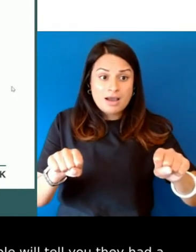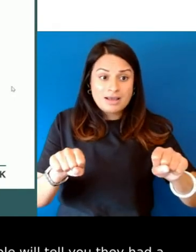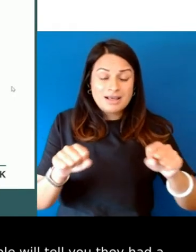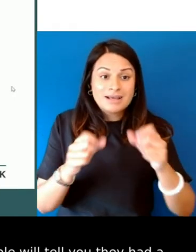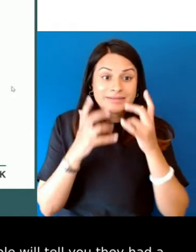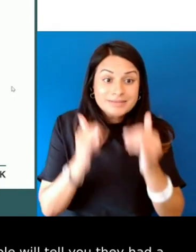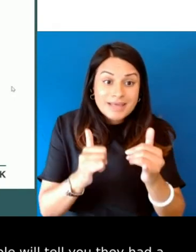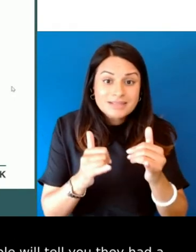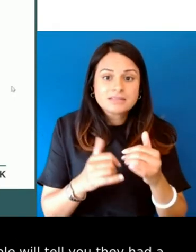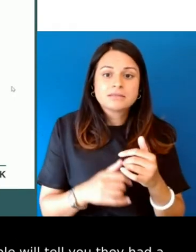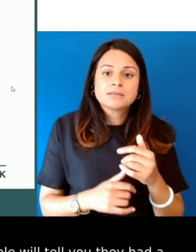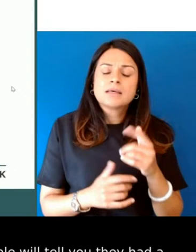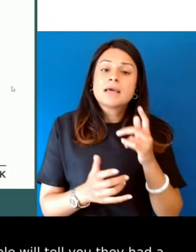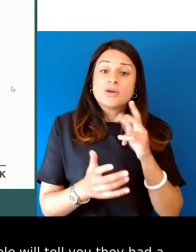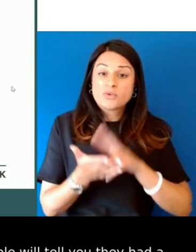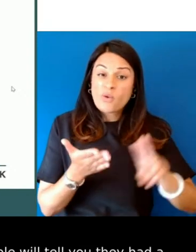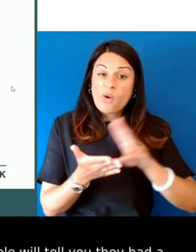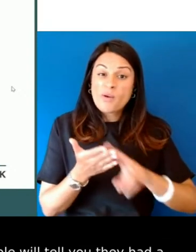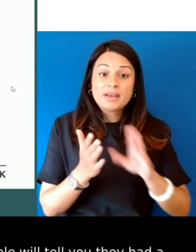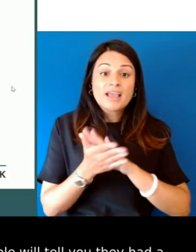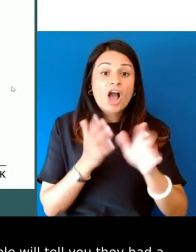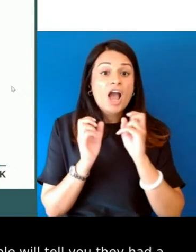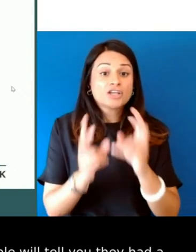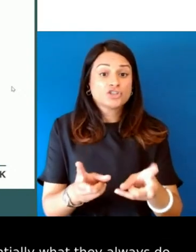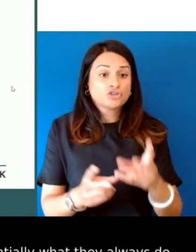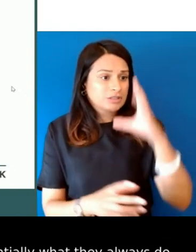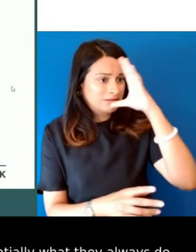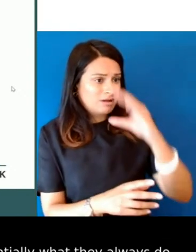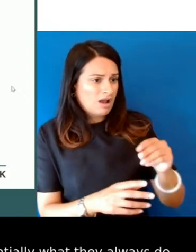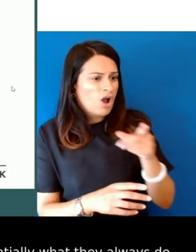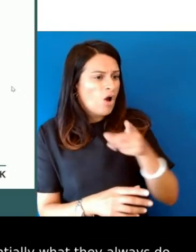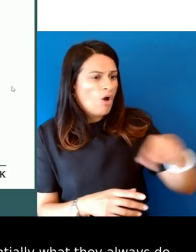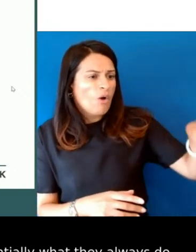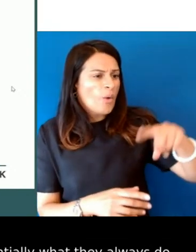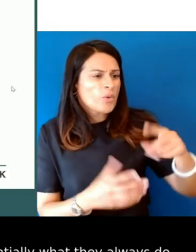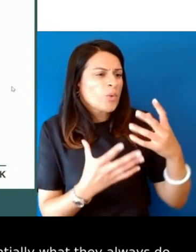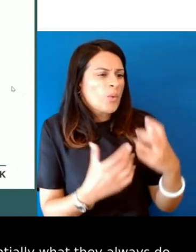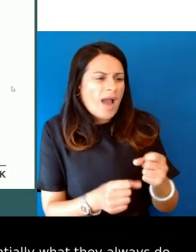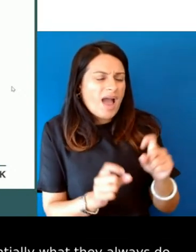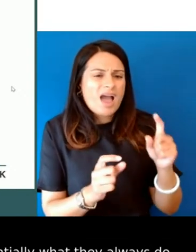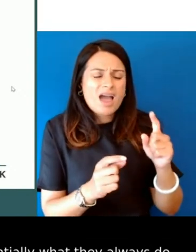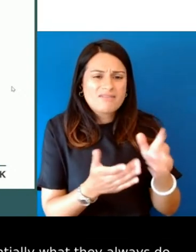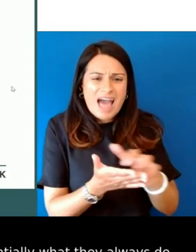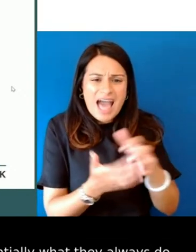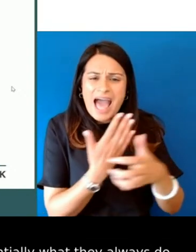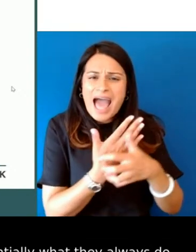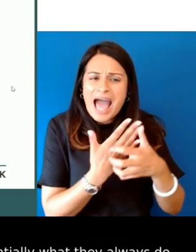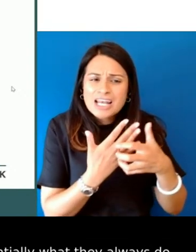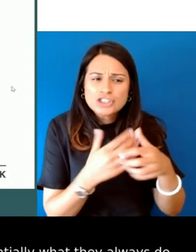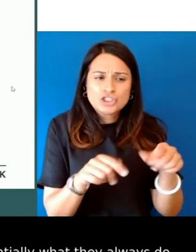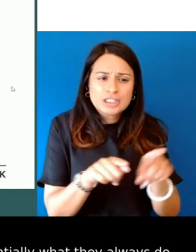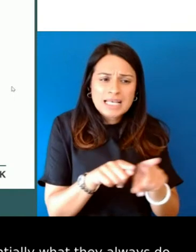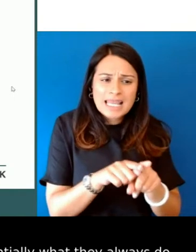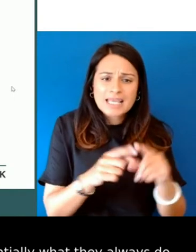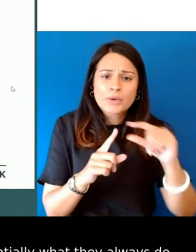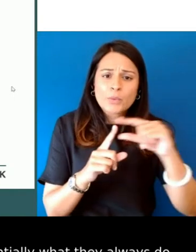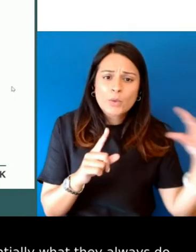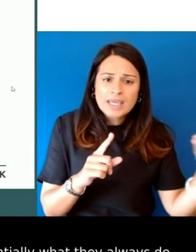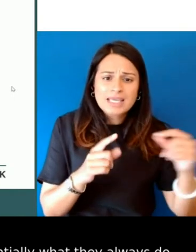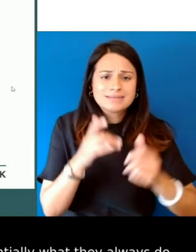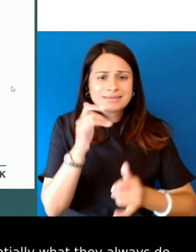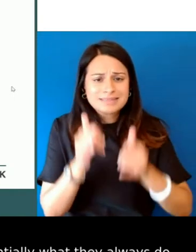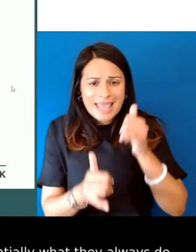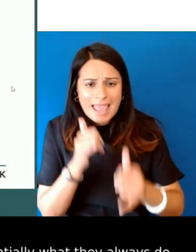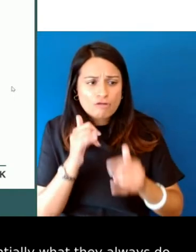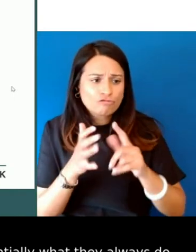always do on the high street is tell people that they're allergic to all the things that cause irritable bowel like um wheat dairy milk um egg eggs